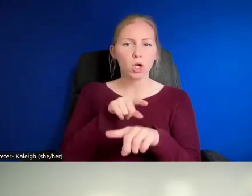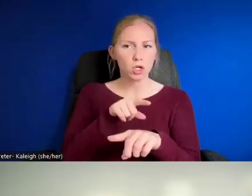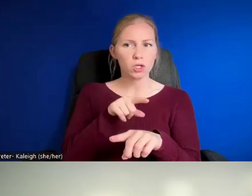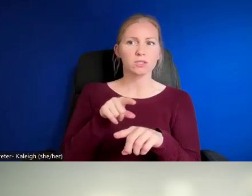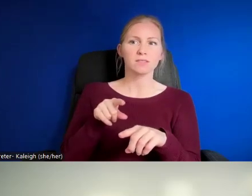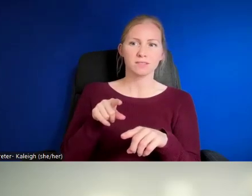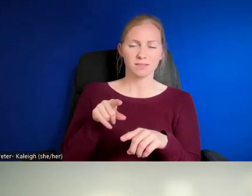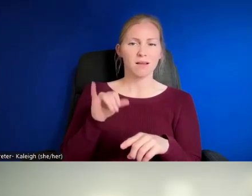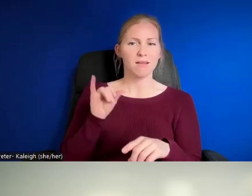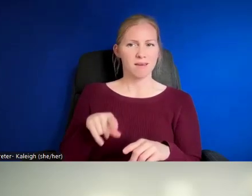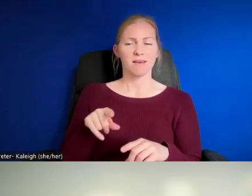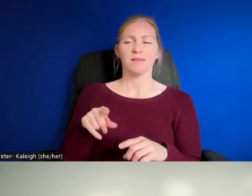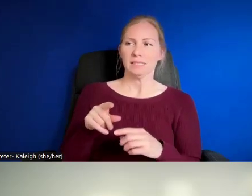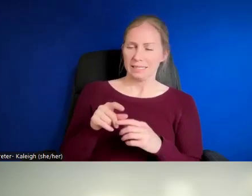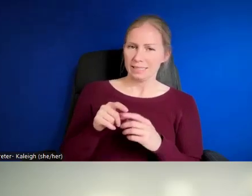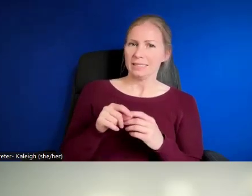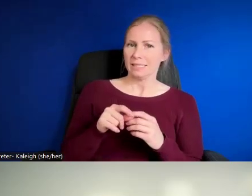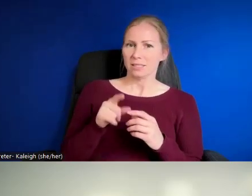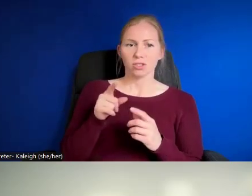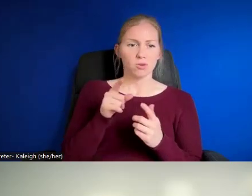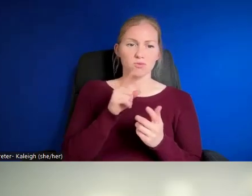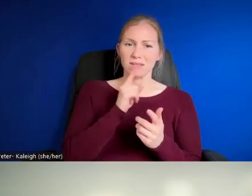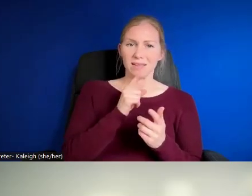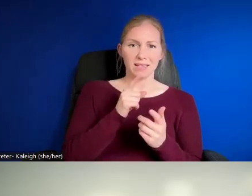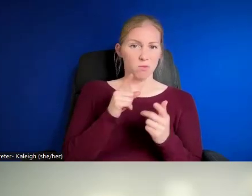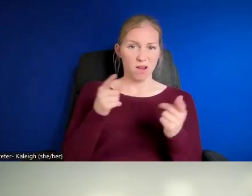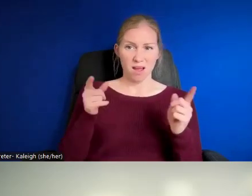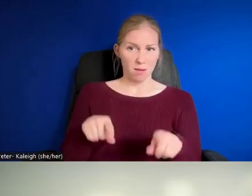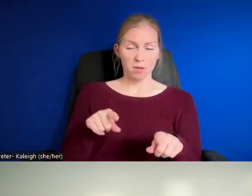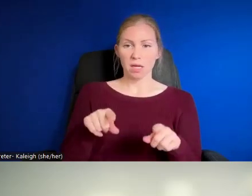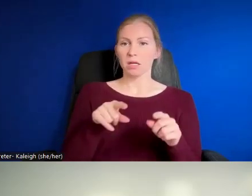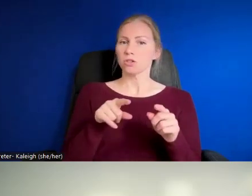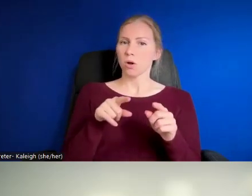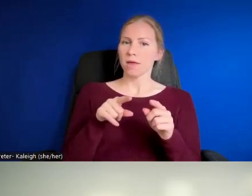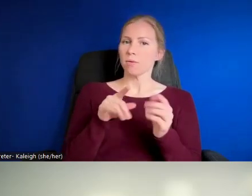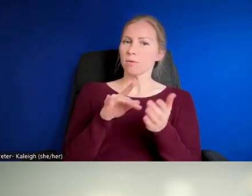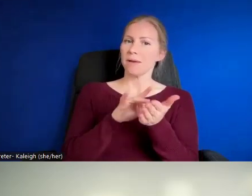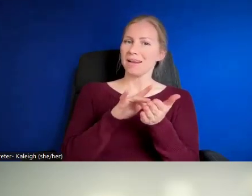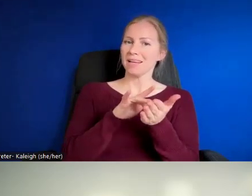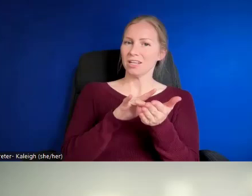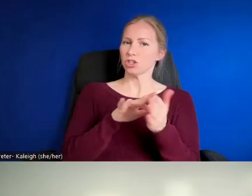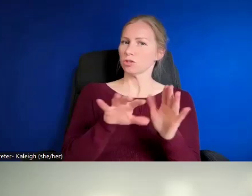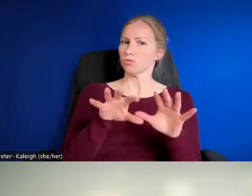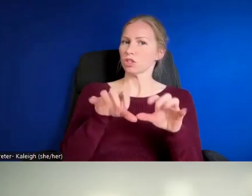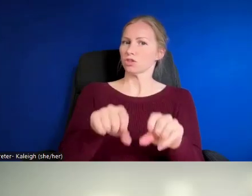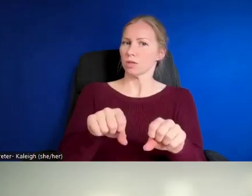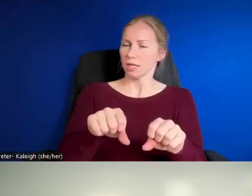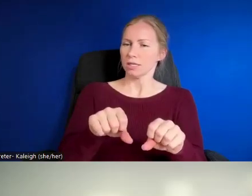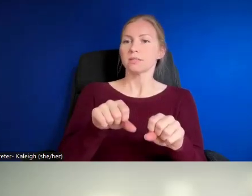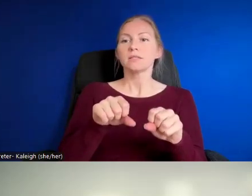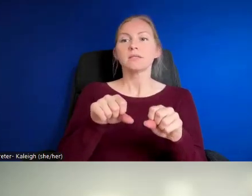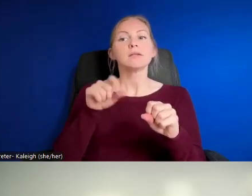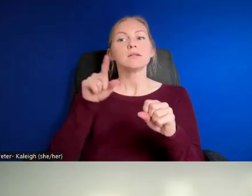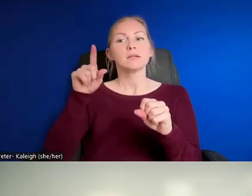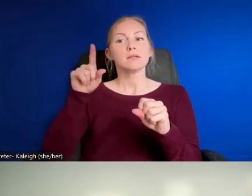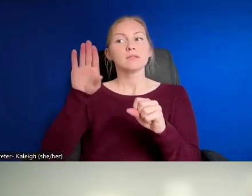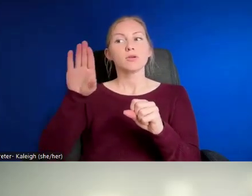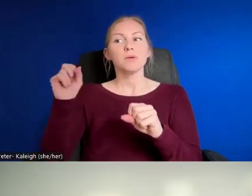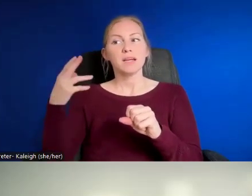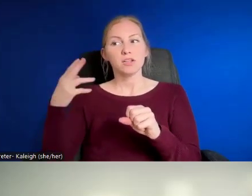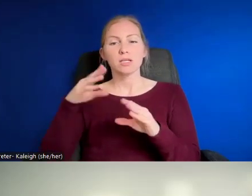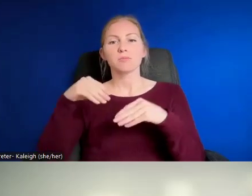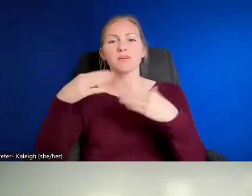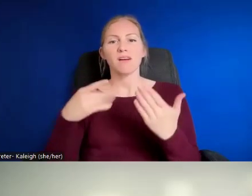as they called them, were essentially medication restraints that Bridgewater providers said